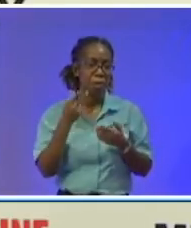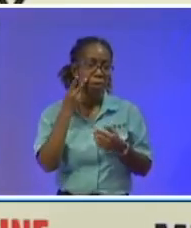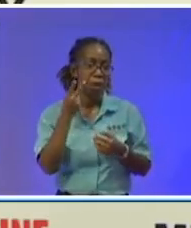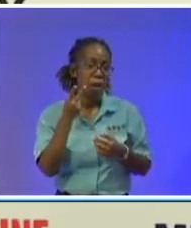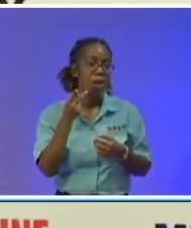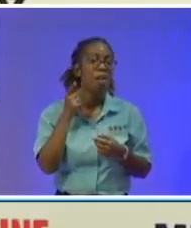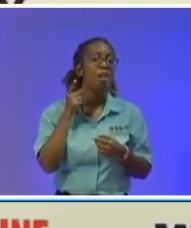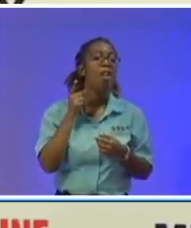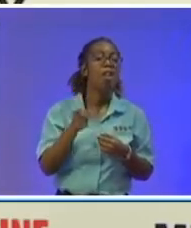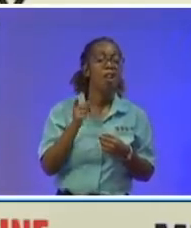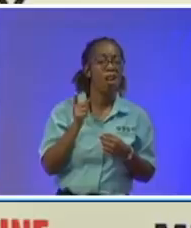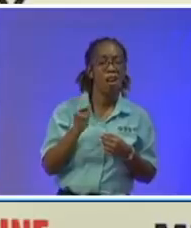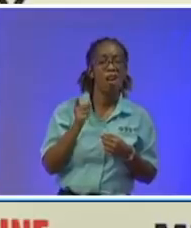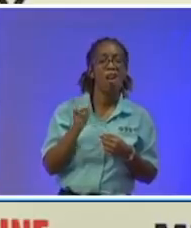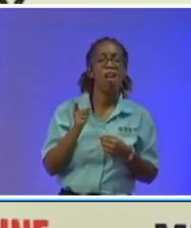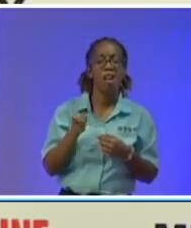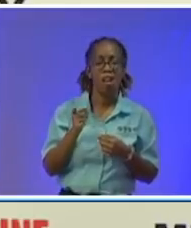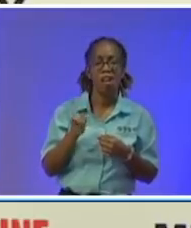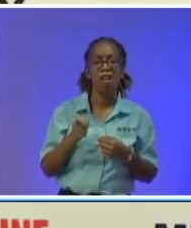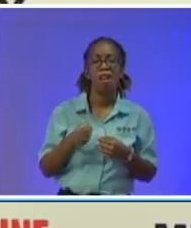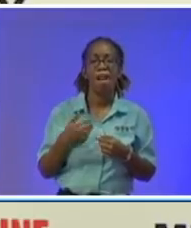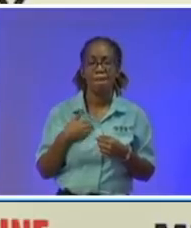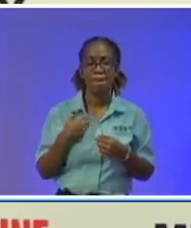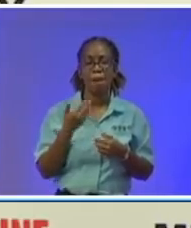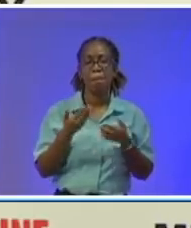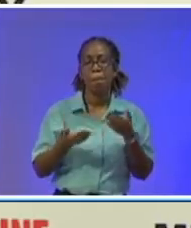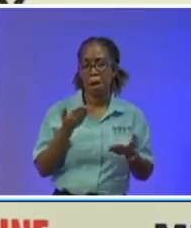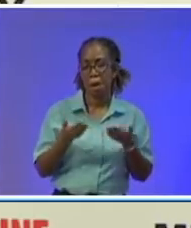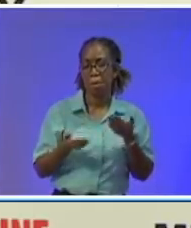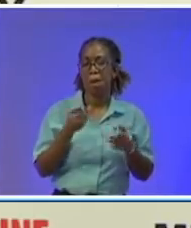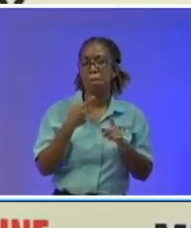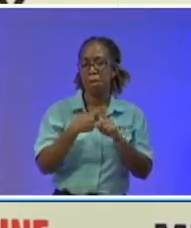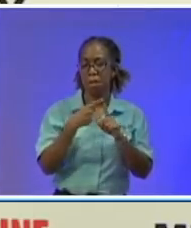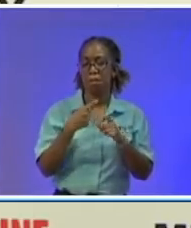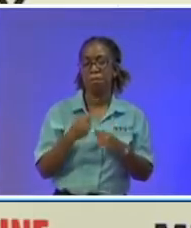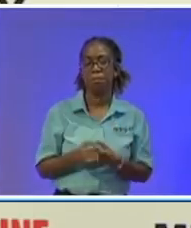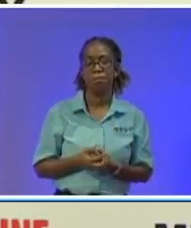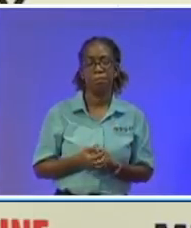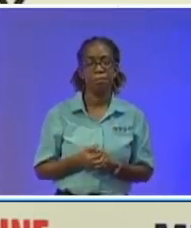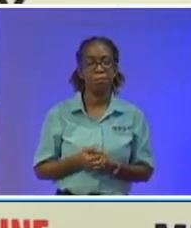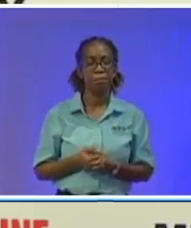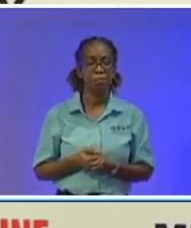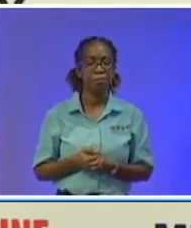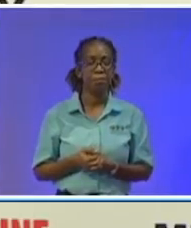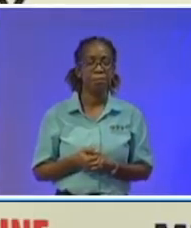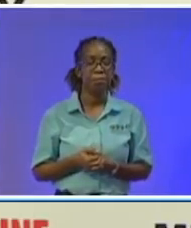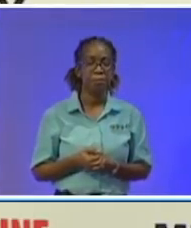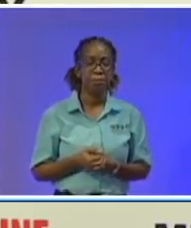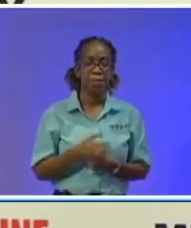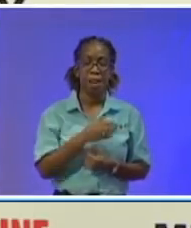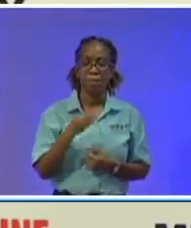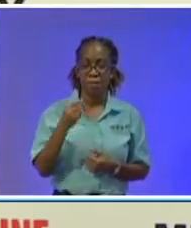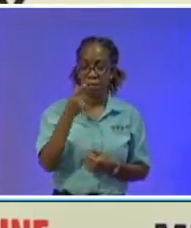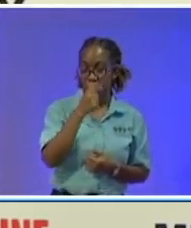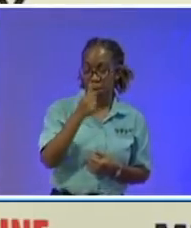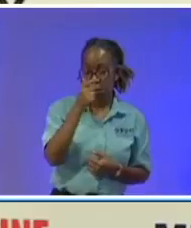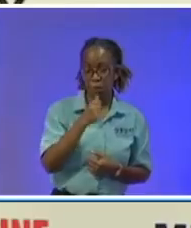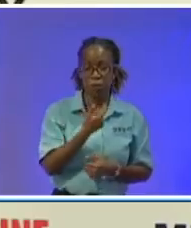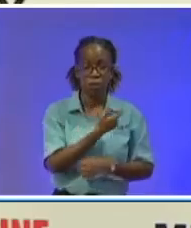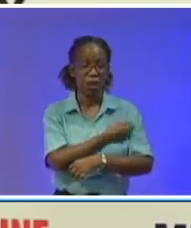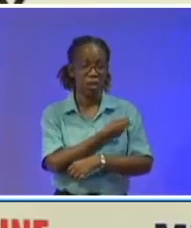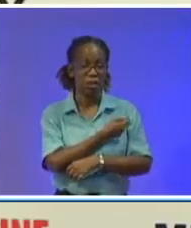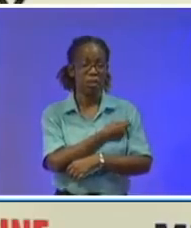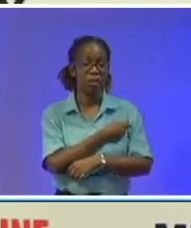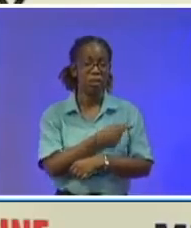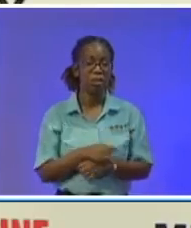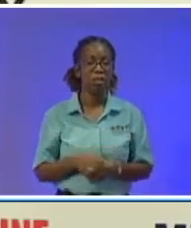it probably means that it's positive. By way of the flu shot, and thanks for the question, I have been getting some questions from the healthcare providers as